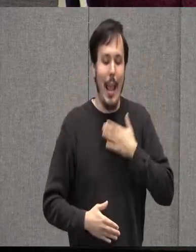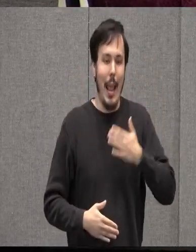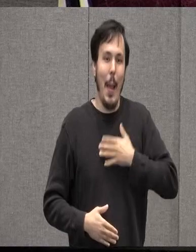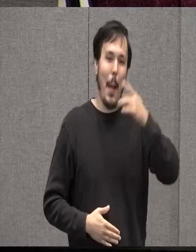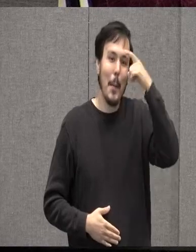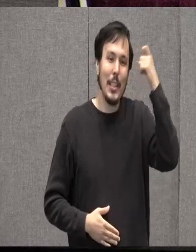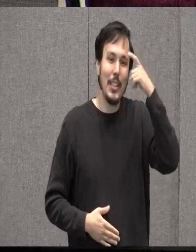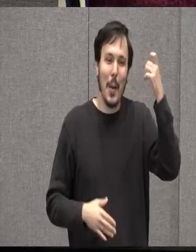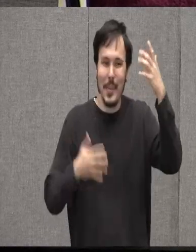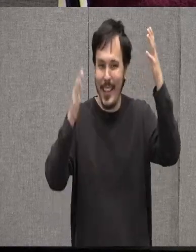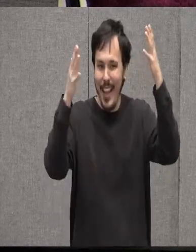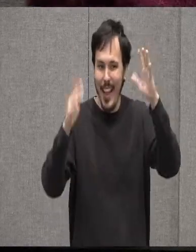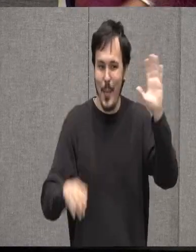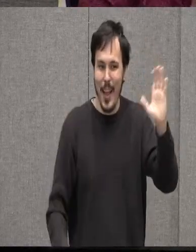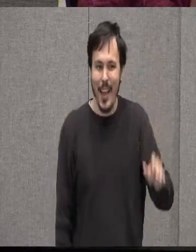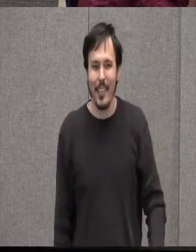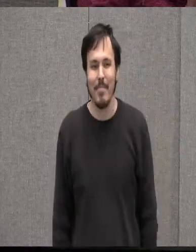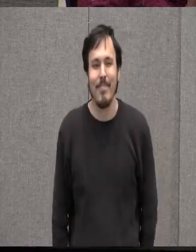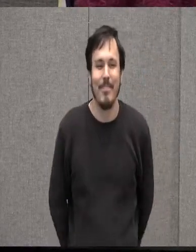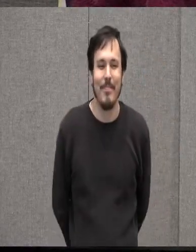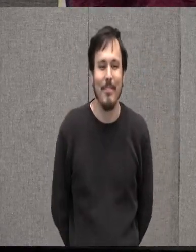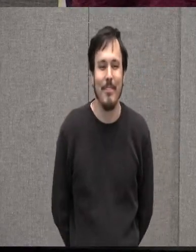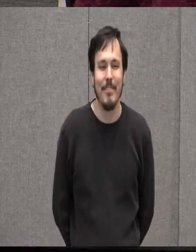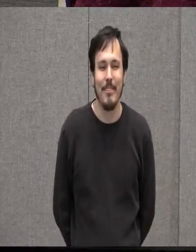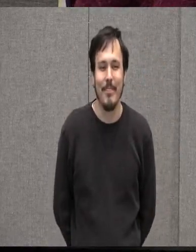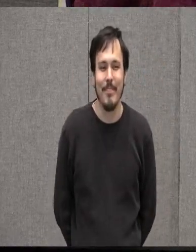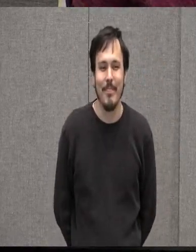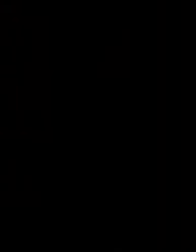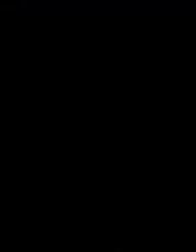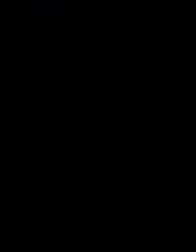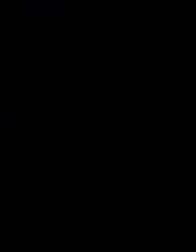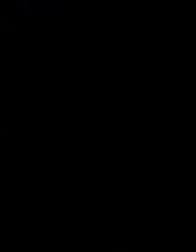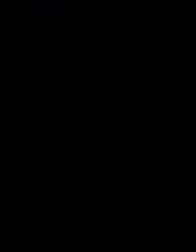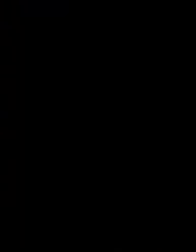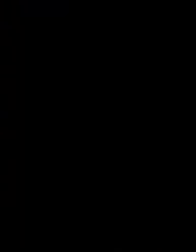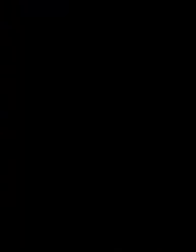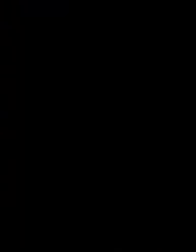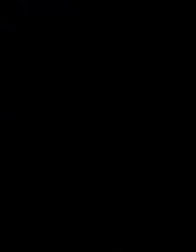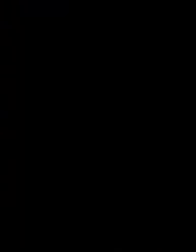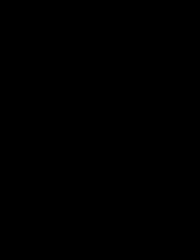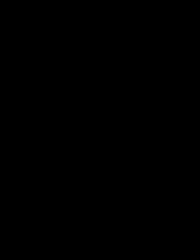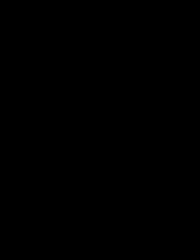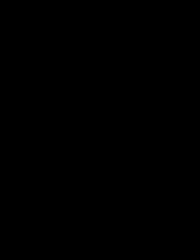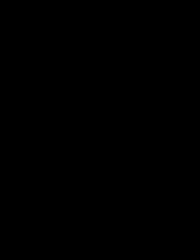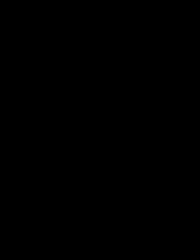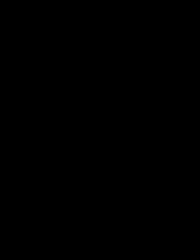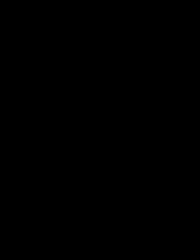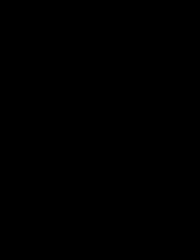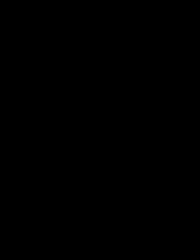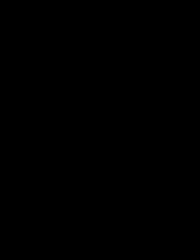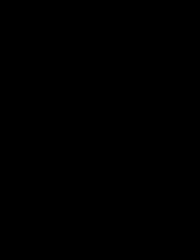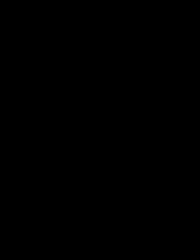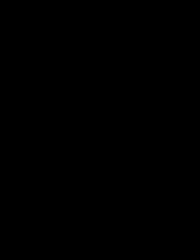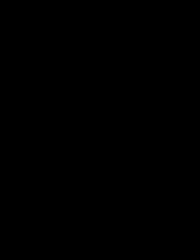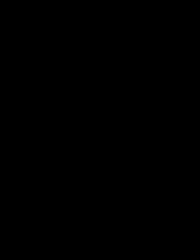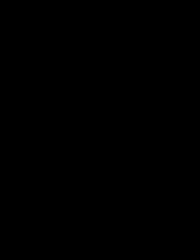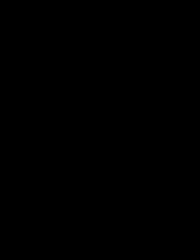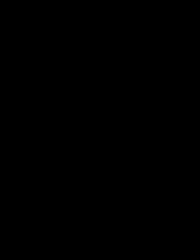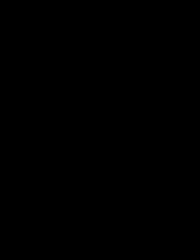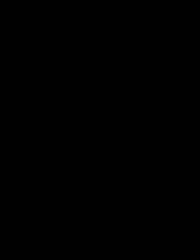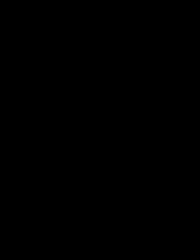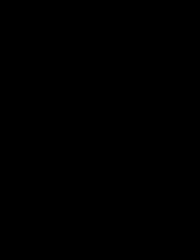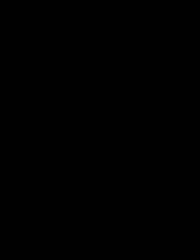got to 10,000. And if I get to 10,000 first, Miss Carnas gets another turn just to see if she can get to 10,000. You got to make it fair, right?